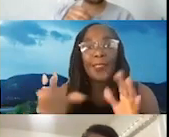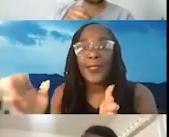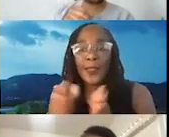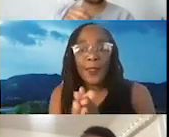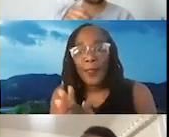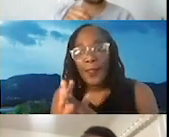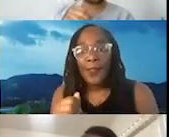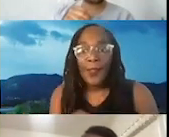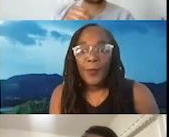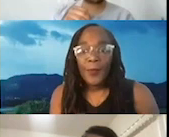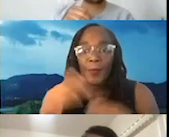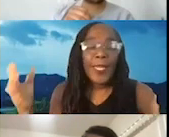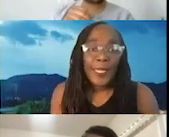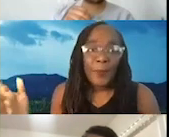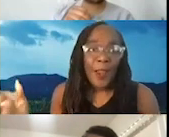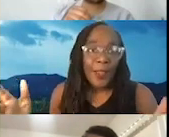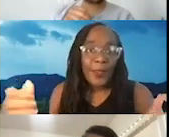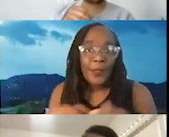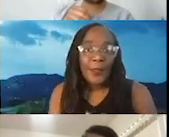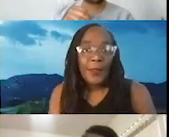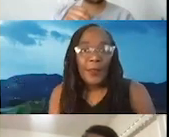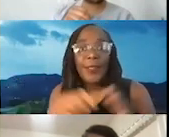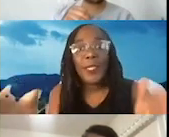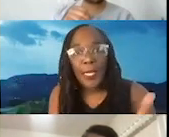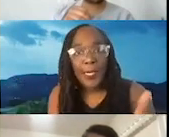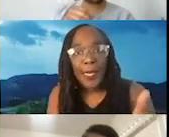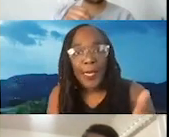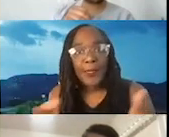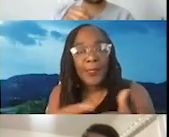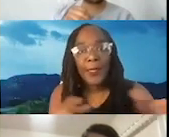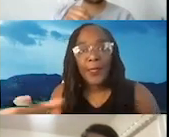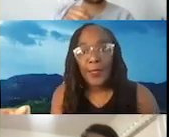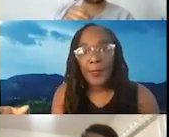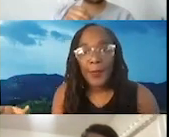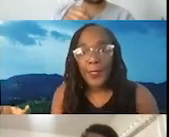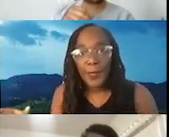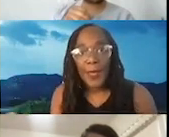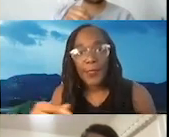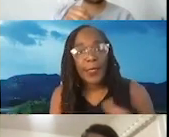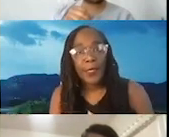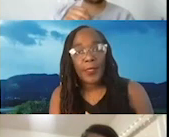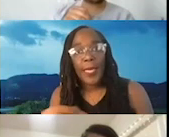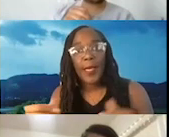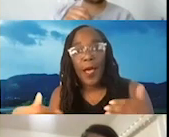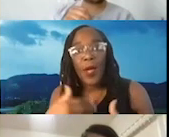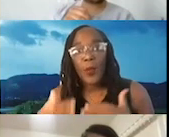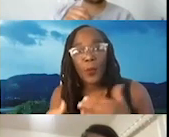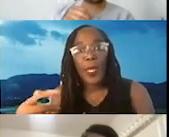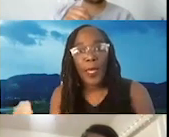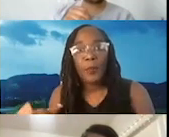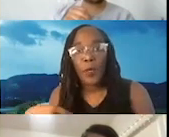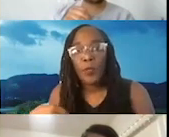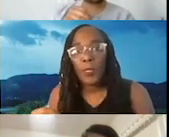here's the Native American 30-minute class in the semester. It's like, how are